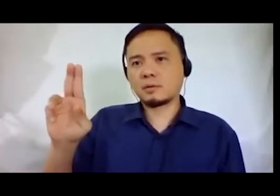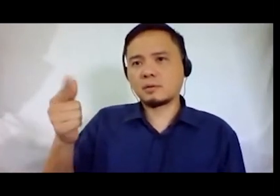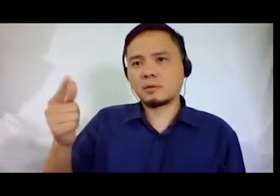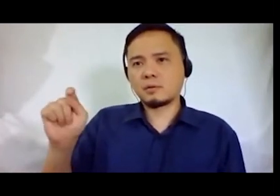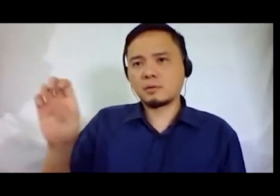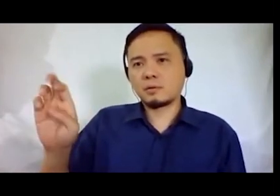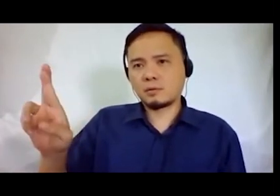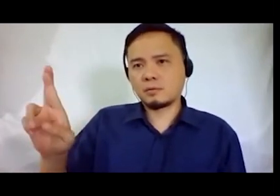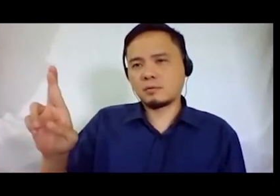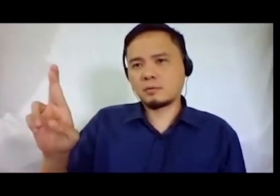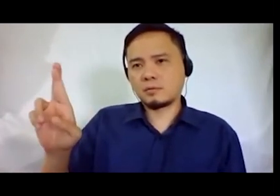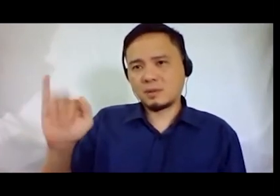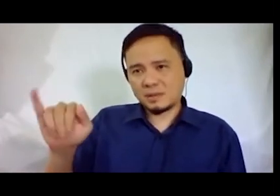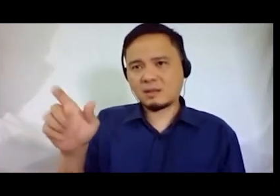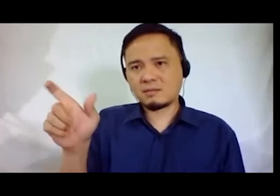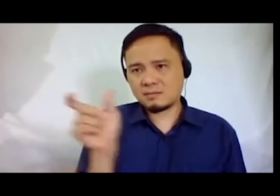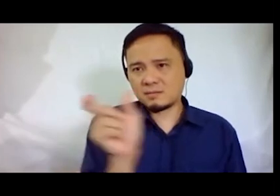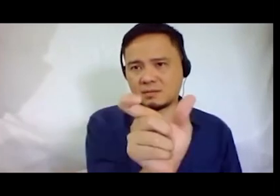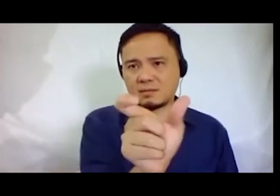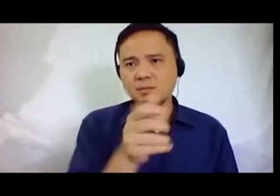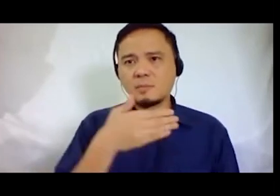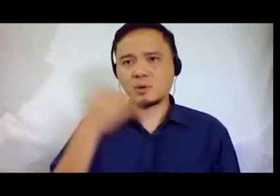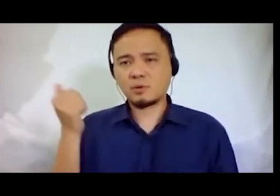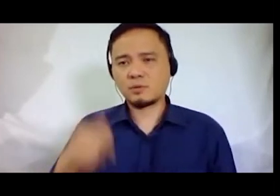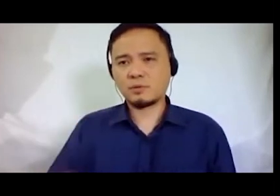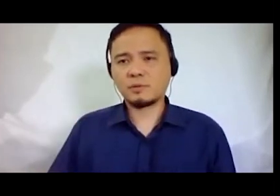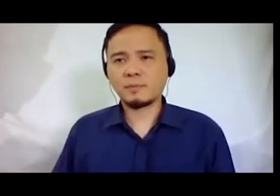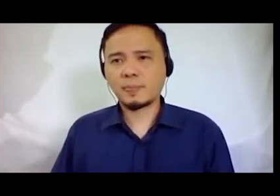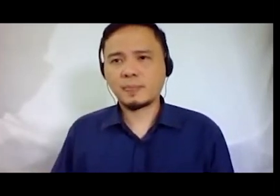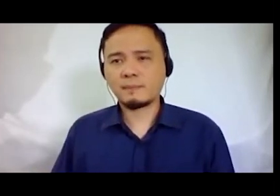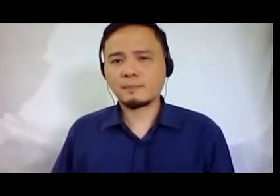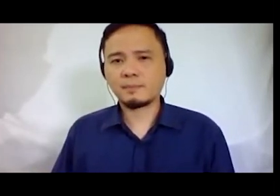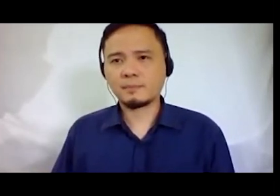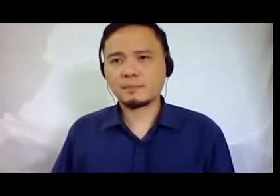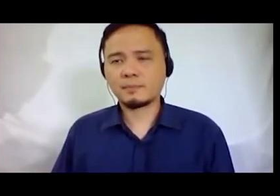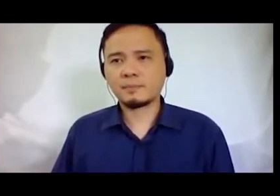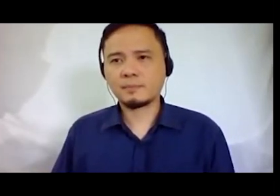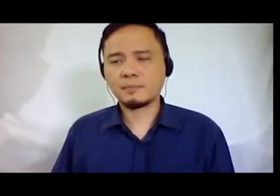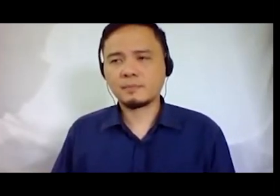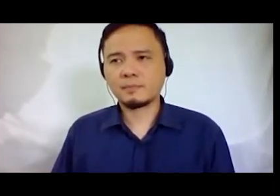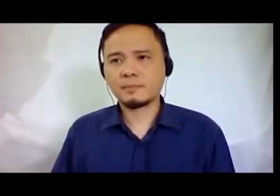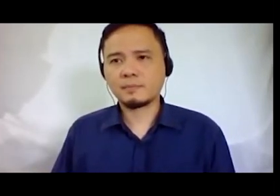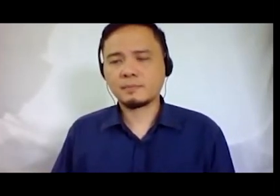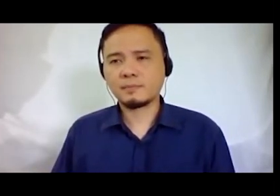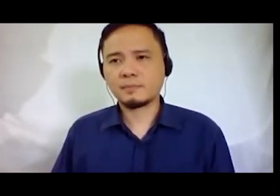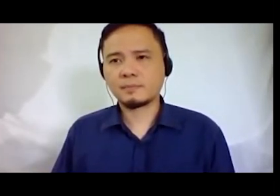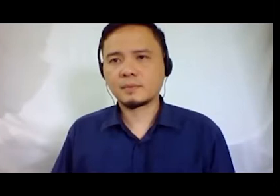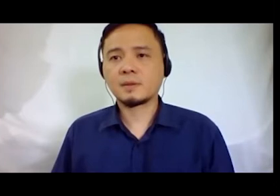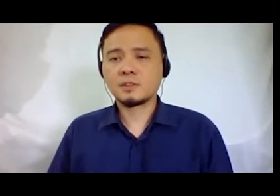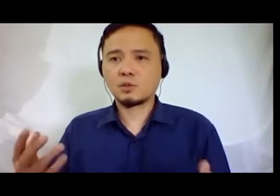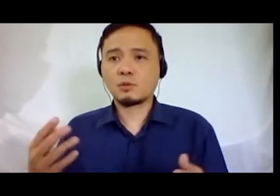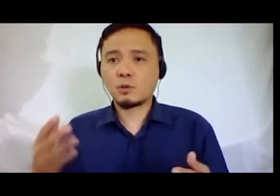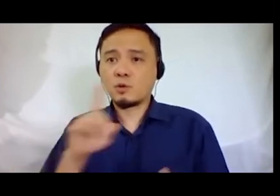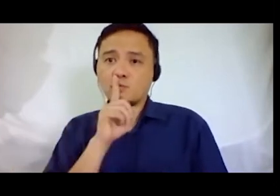So people won't think that those two signs mean the same thing.